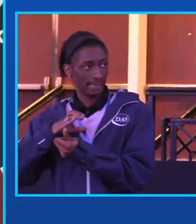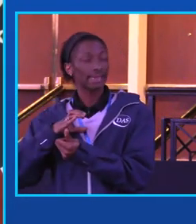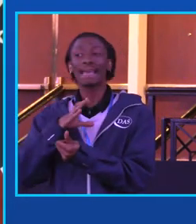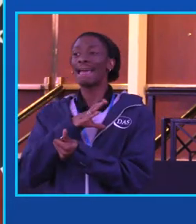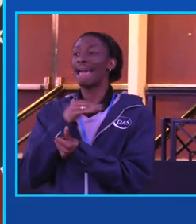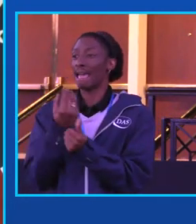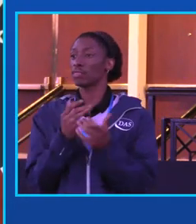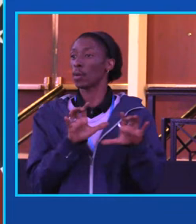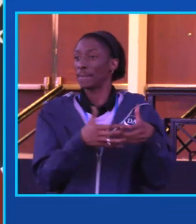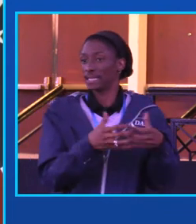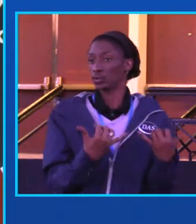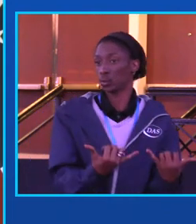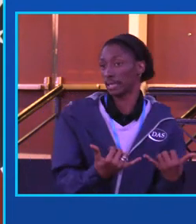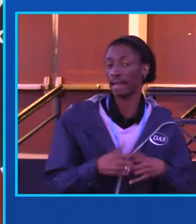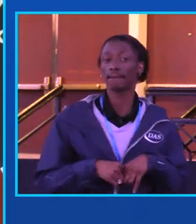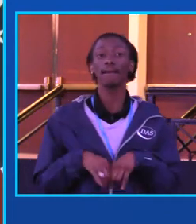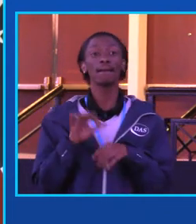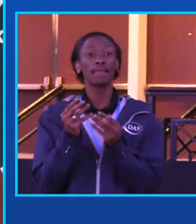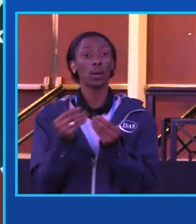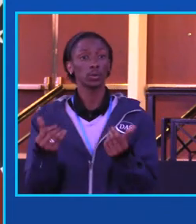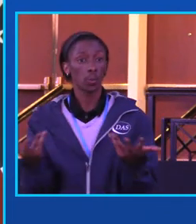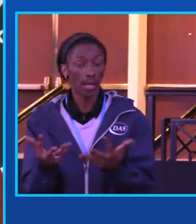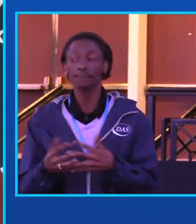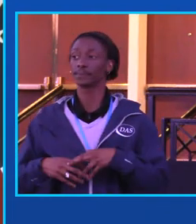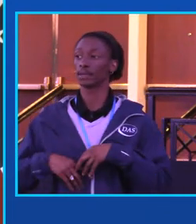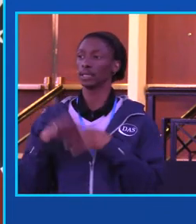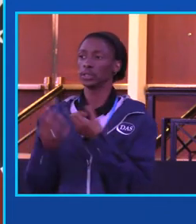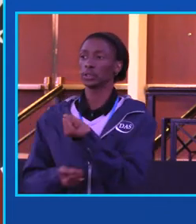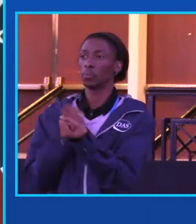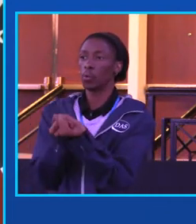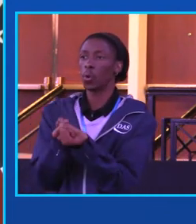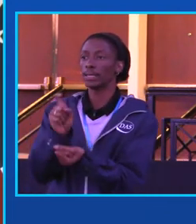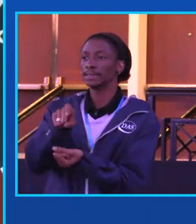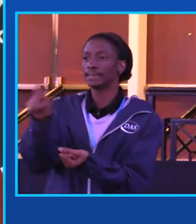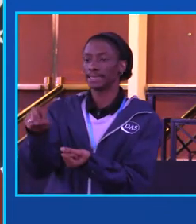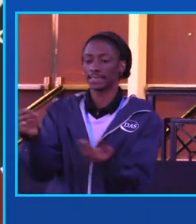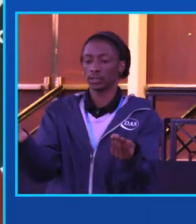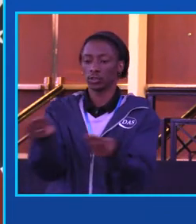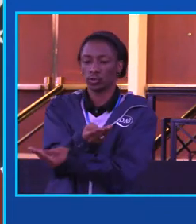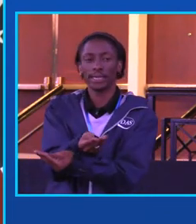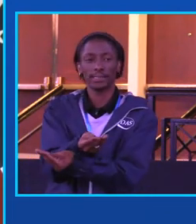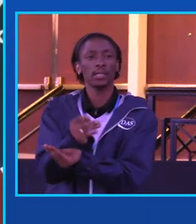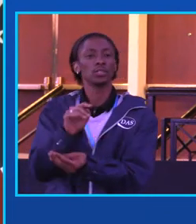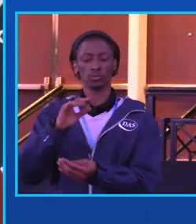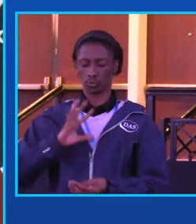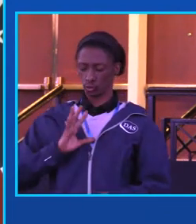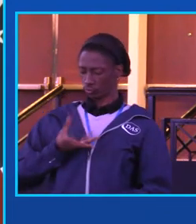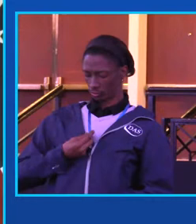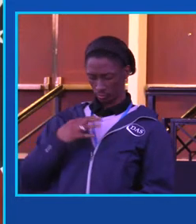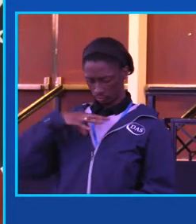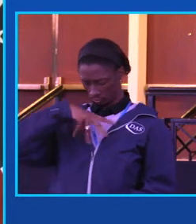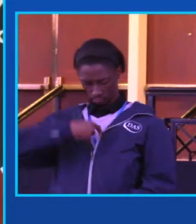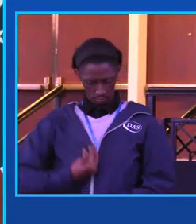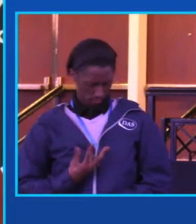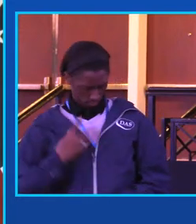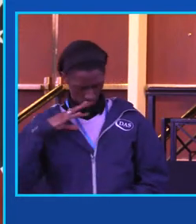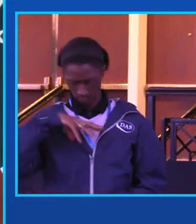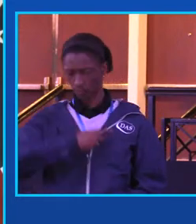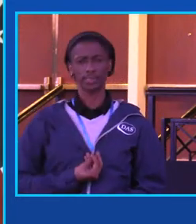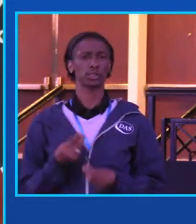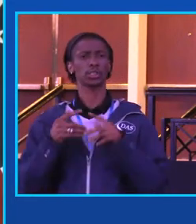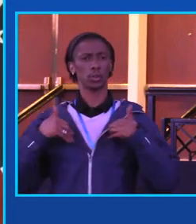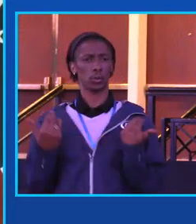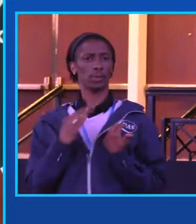meeting this morning. The resolution is in support of Texas transgender youth and their families. The Executive Committee is